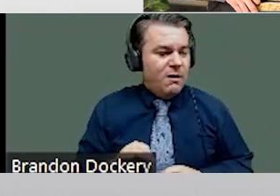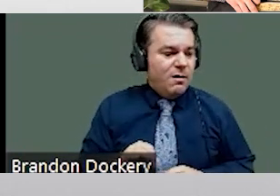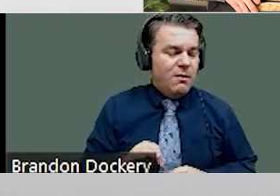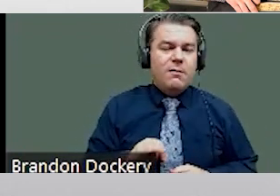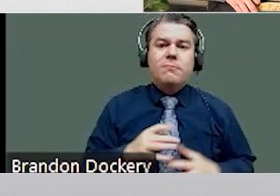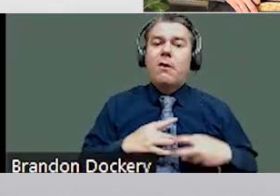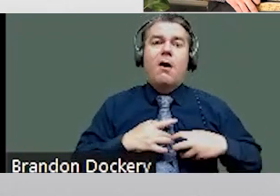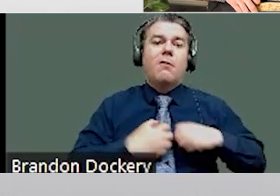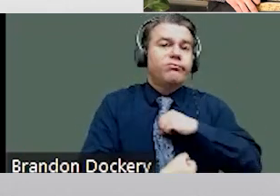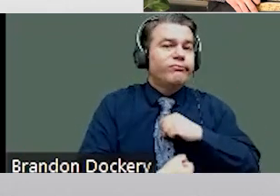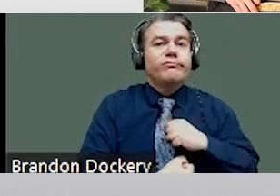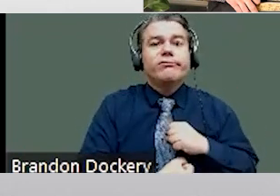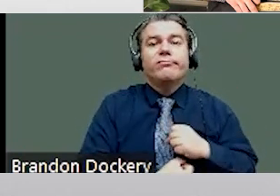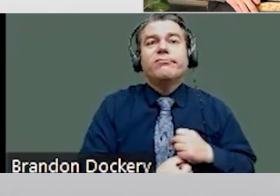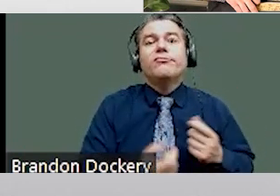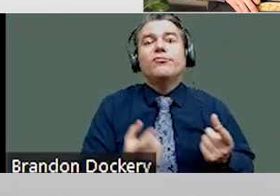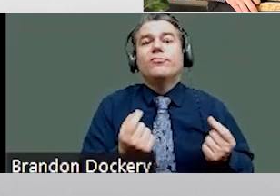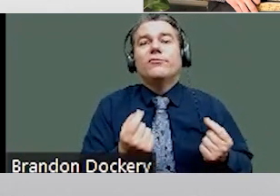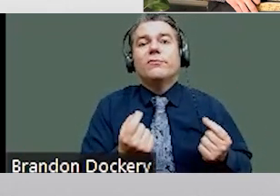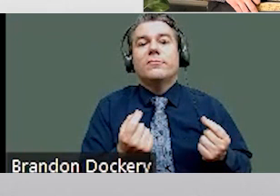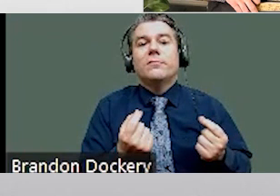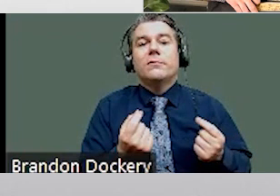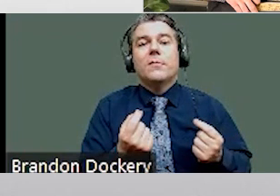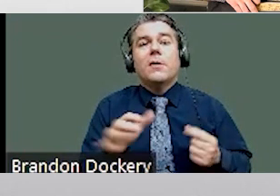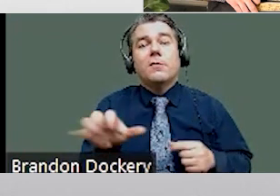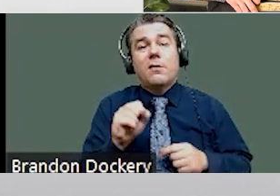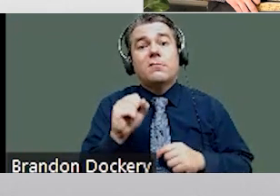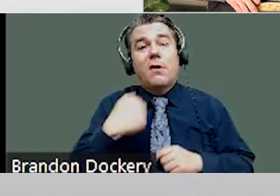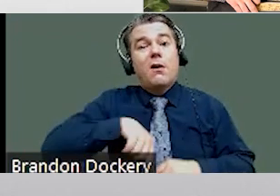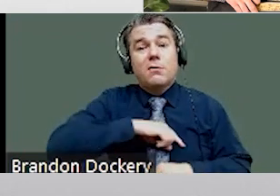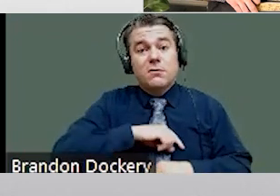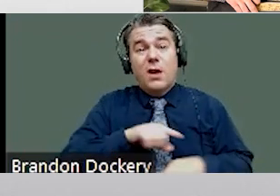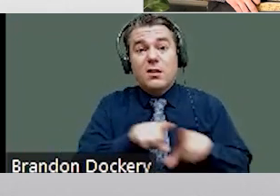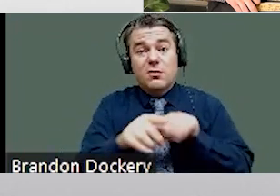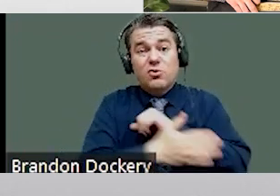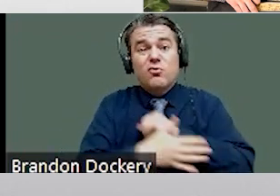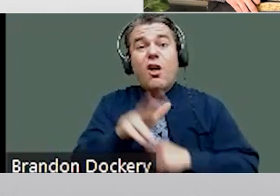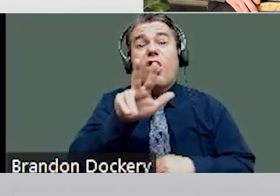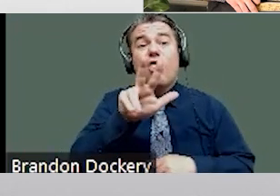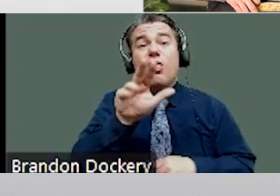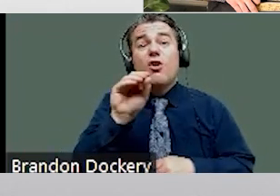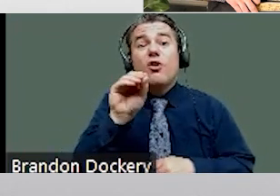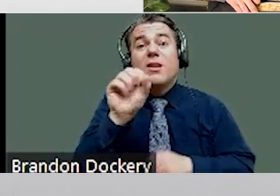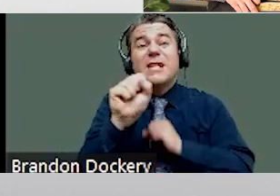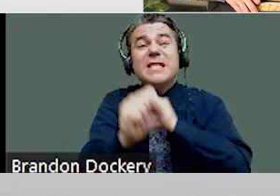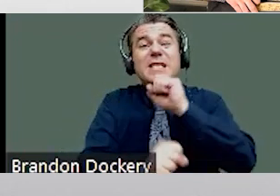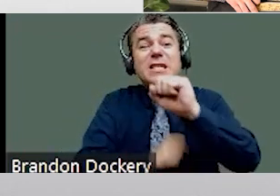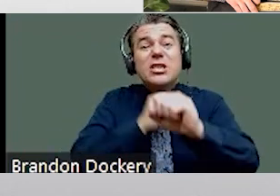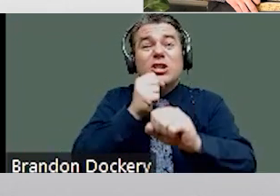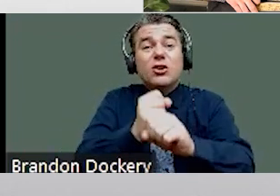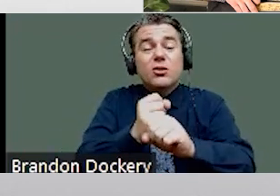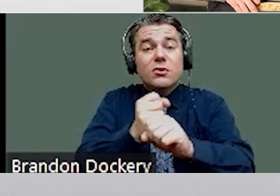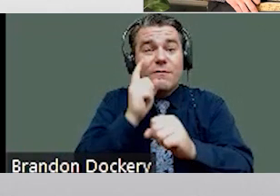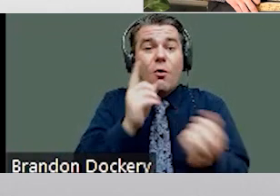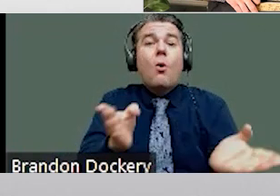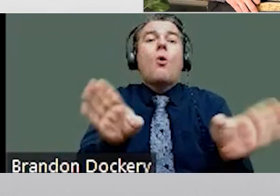The most heartbreaking piece here is it takes us as a country 30 years to